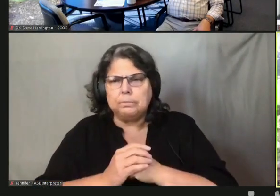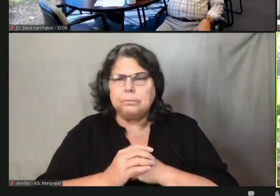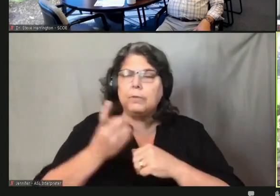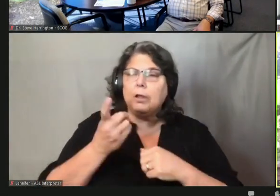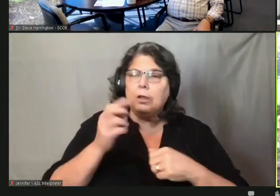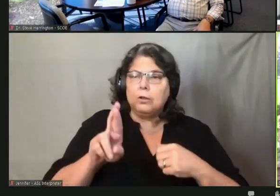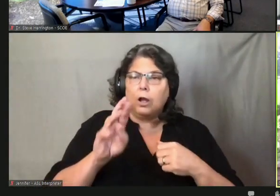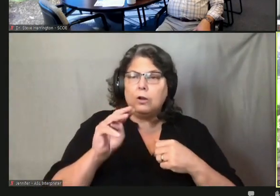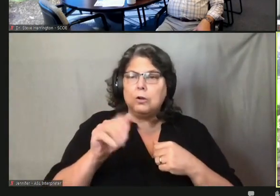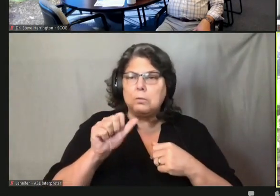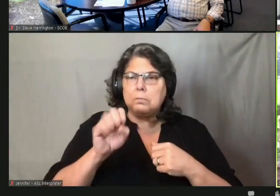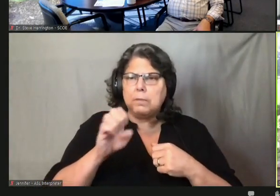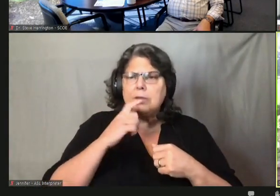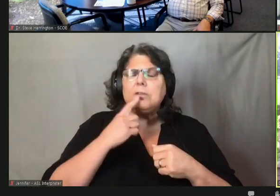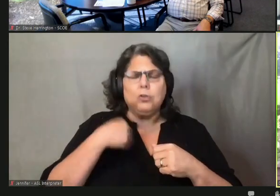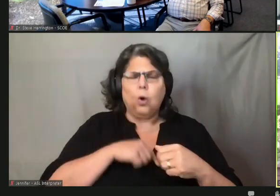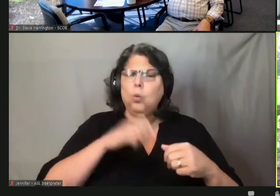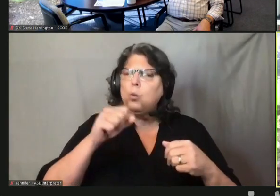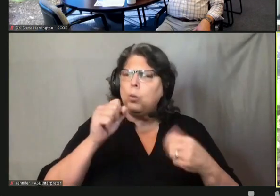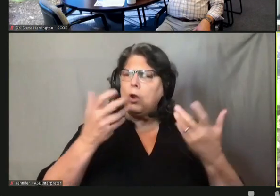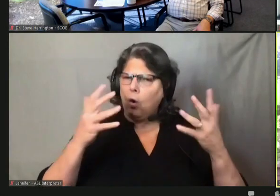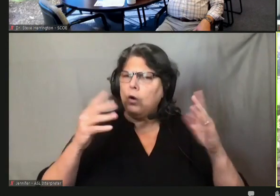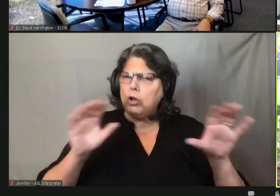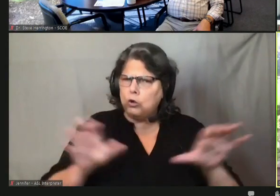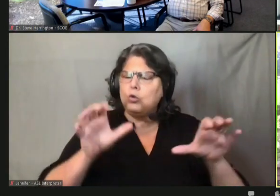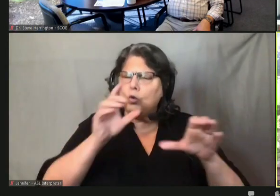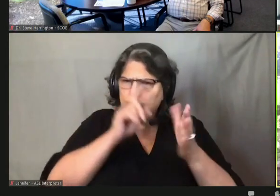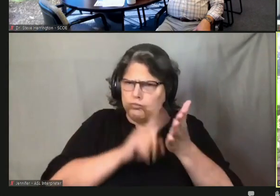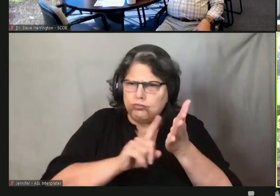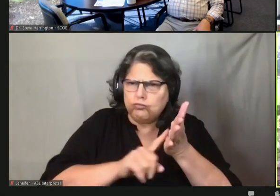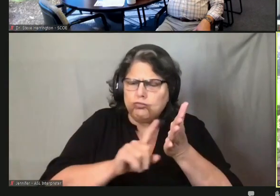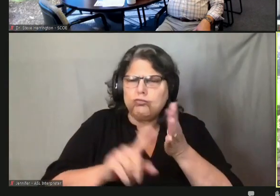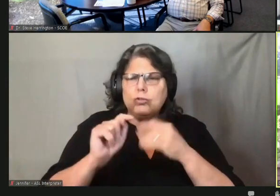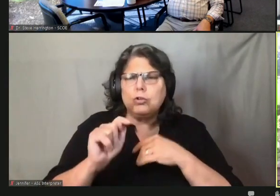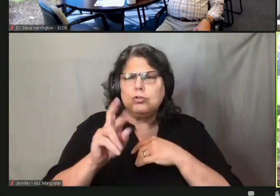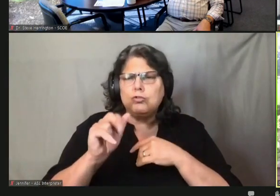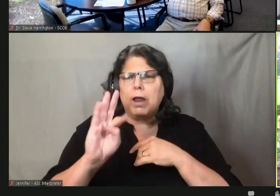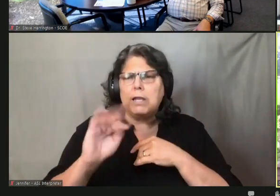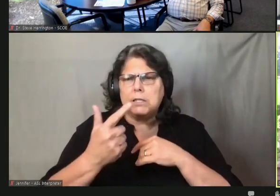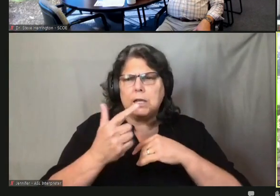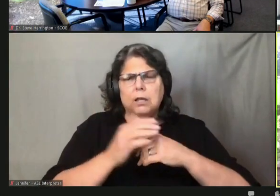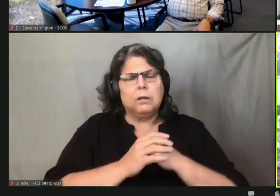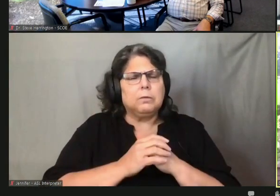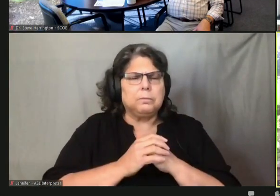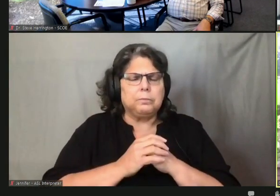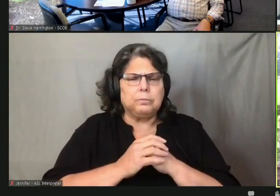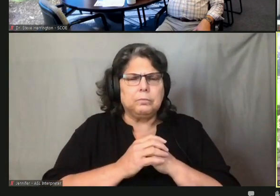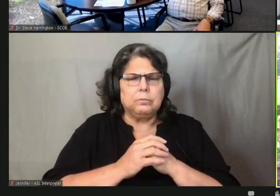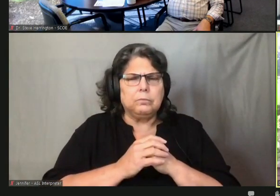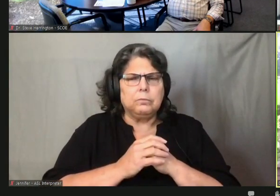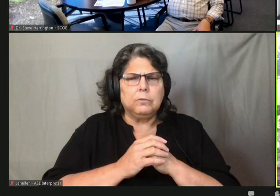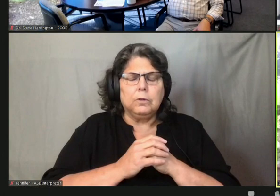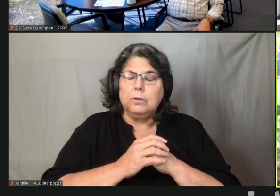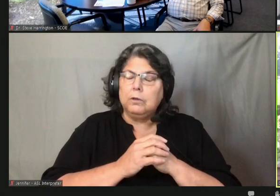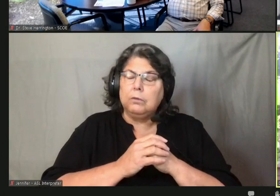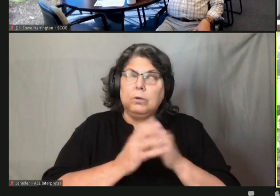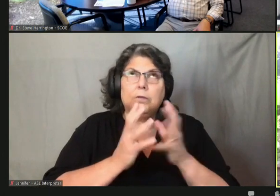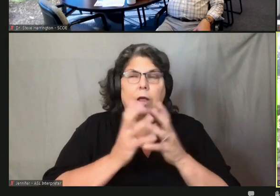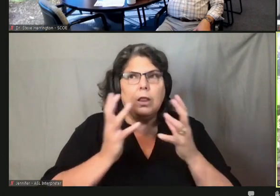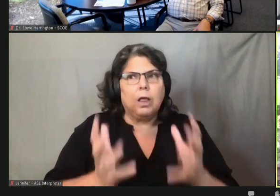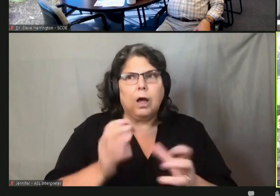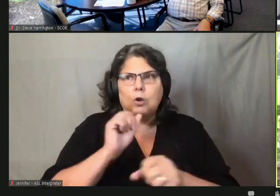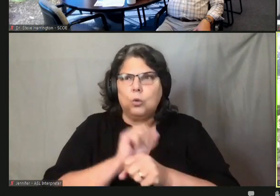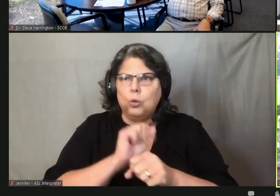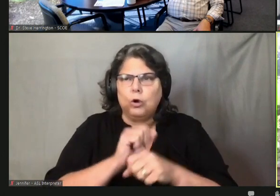are involved with contact tracing. And, you know, we have a lot of work going on in